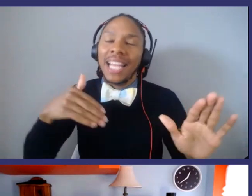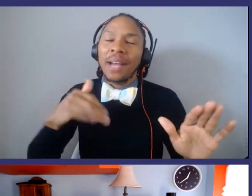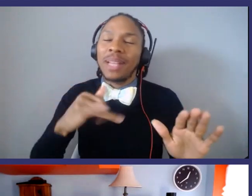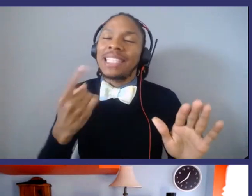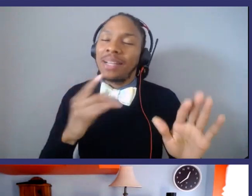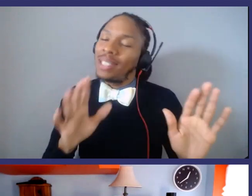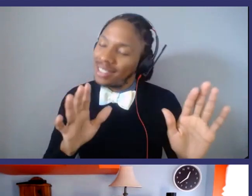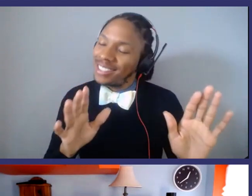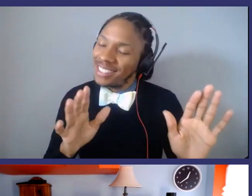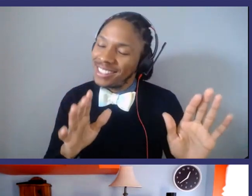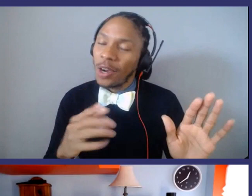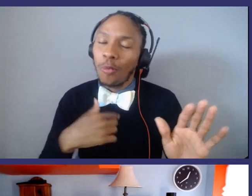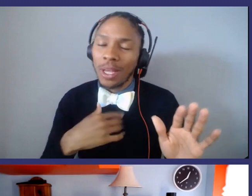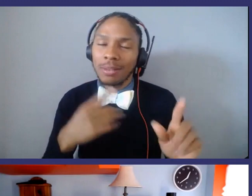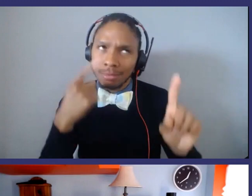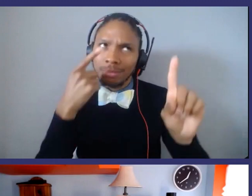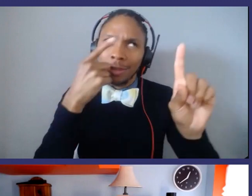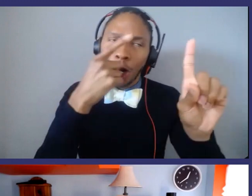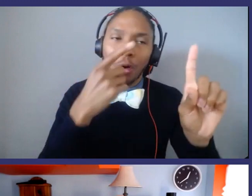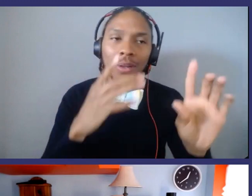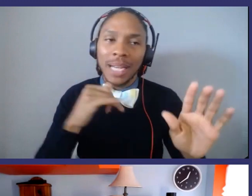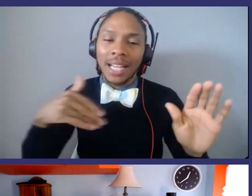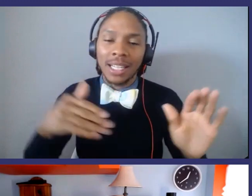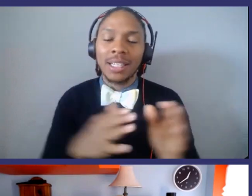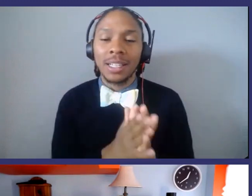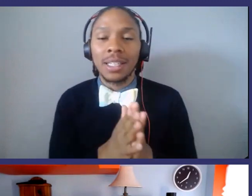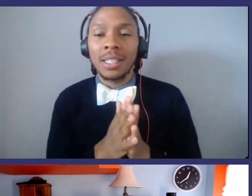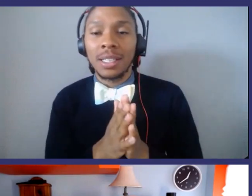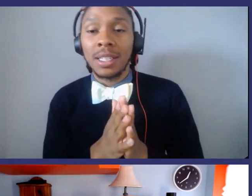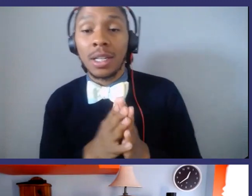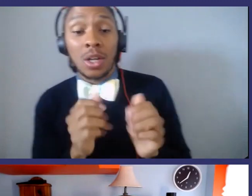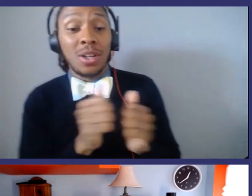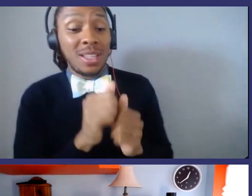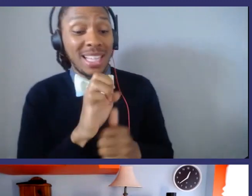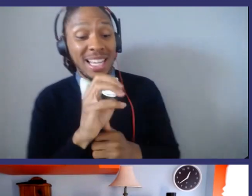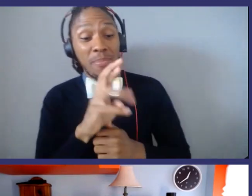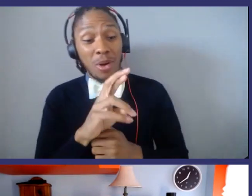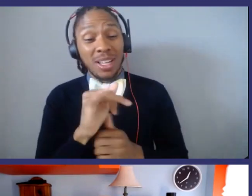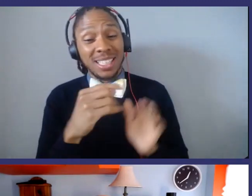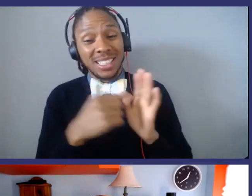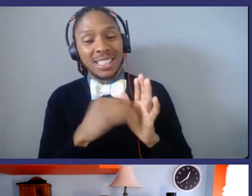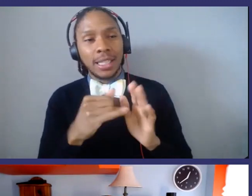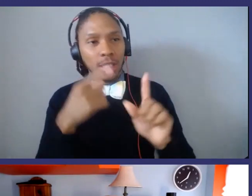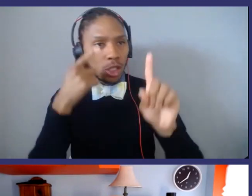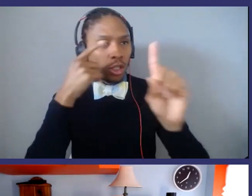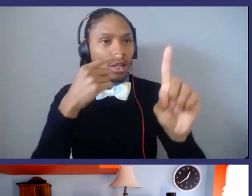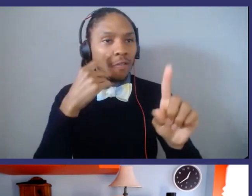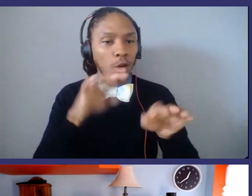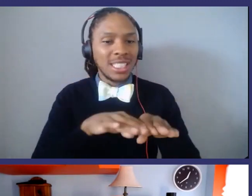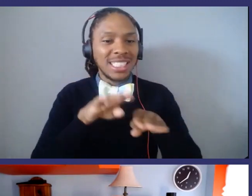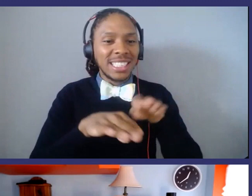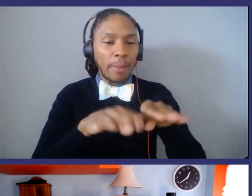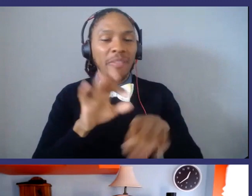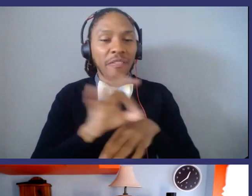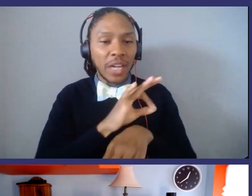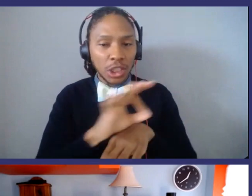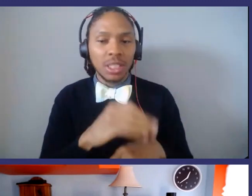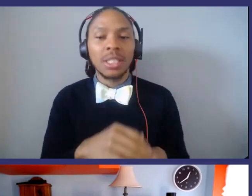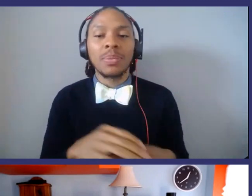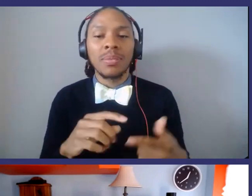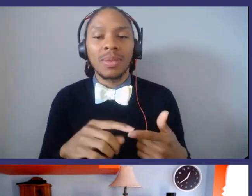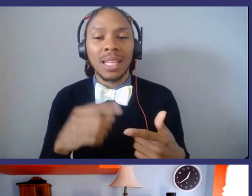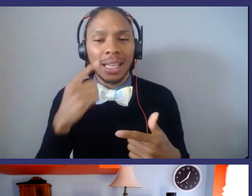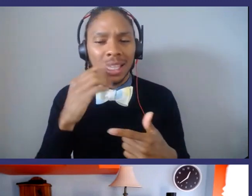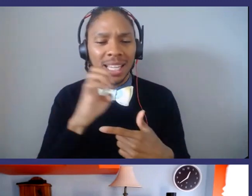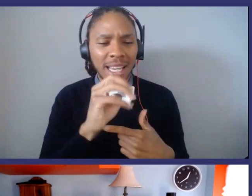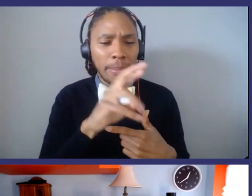that we want to do. With EMR, for example, that is a target for step functions, and I believe EMR